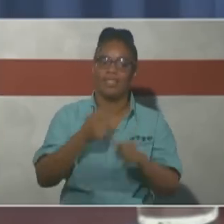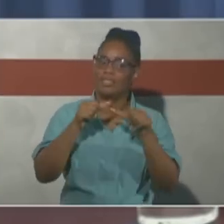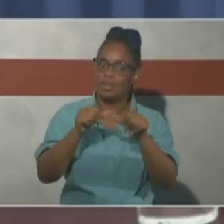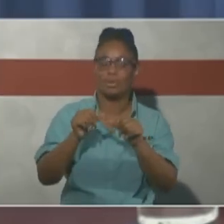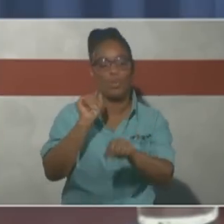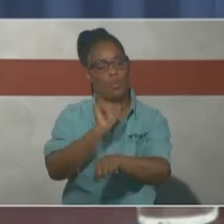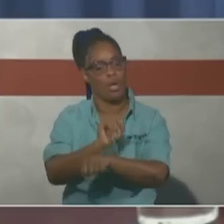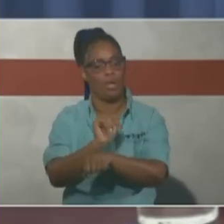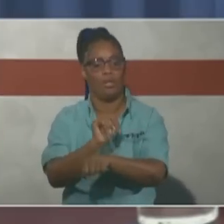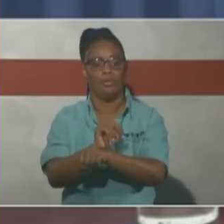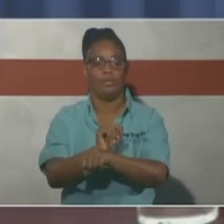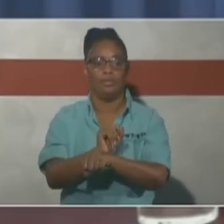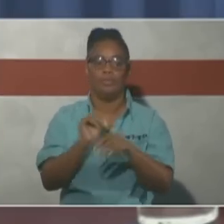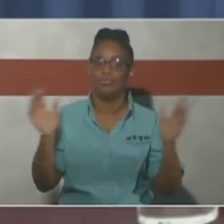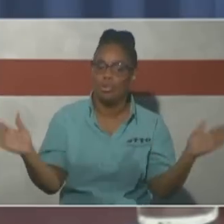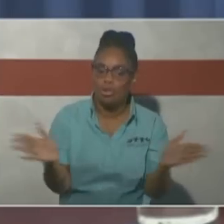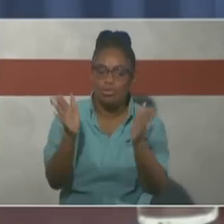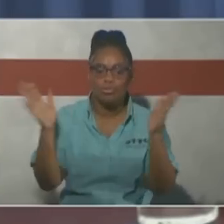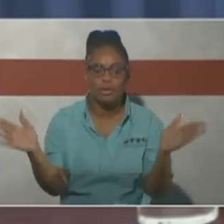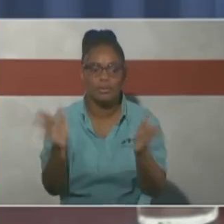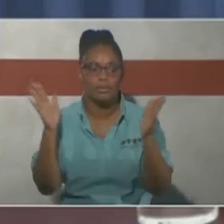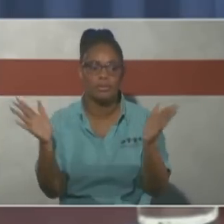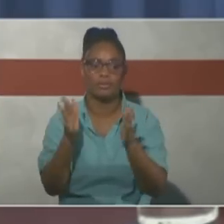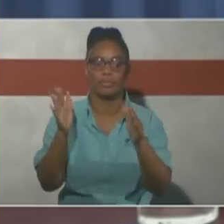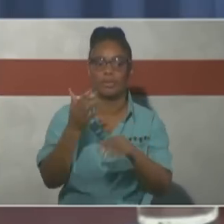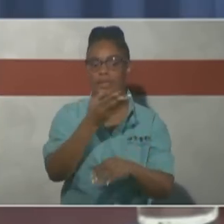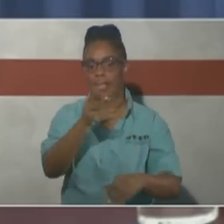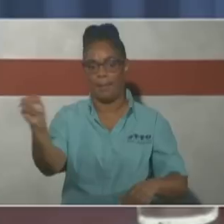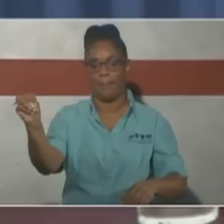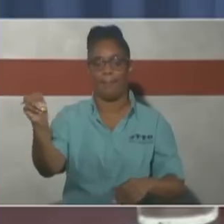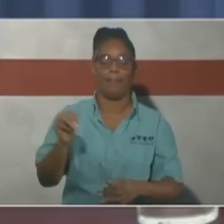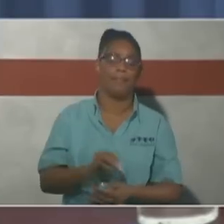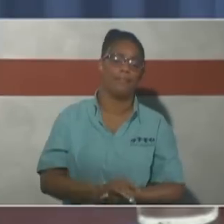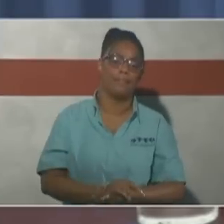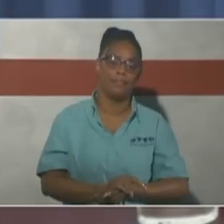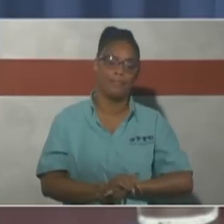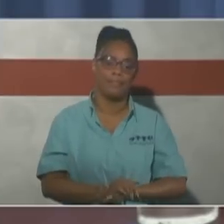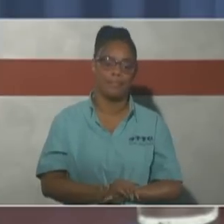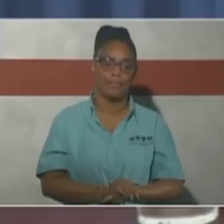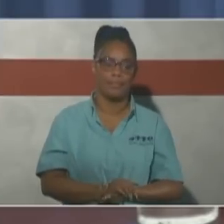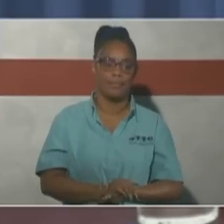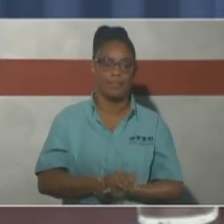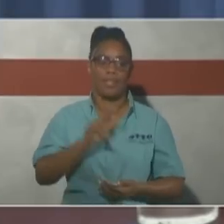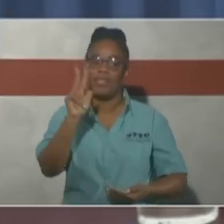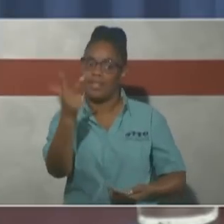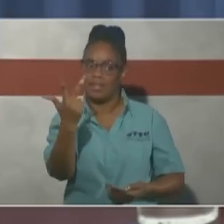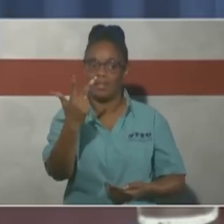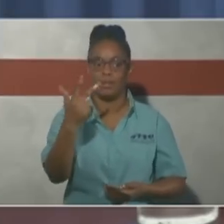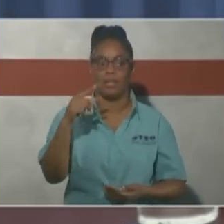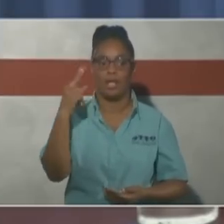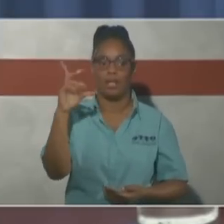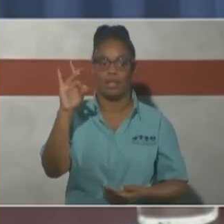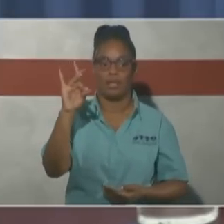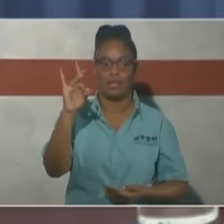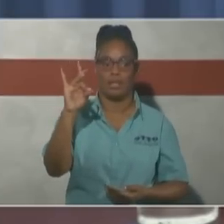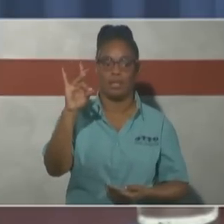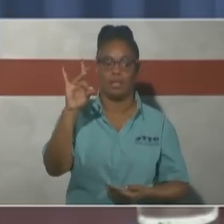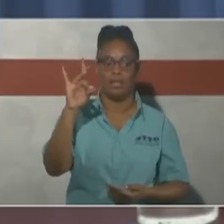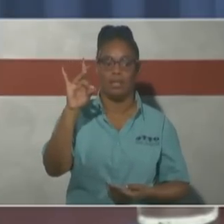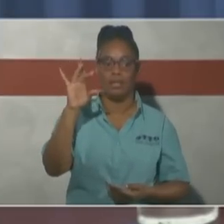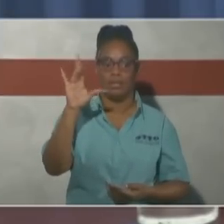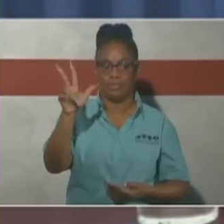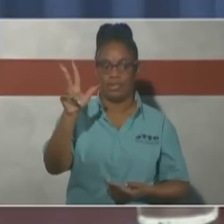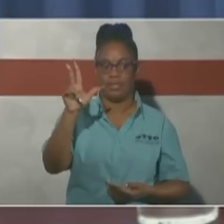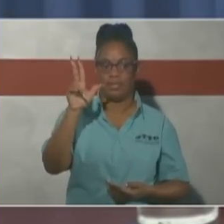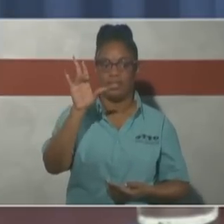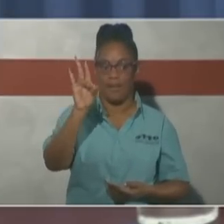And every year we have the struggles of getting our pregnant women to be vaccinated, and we continue to work with them in